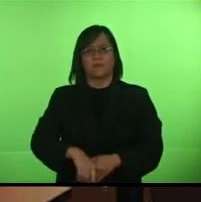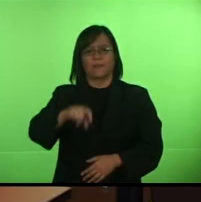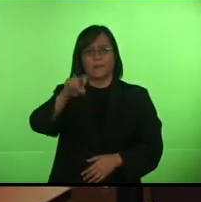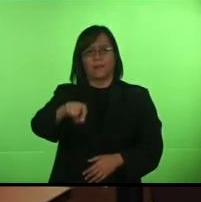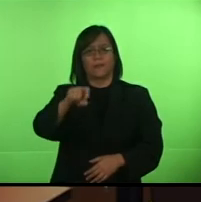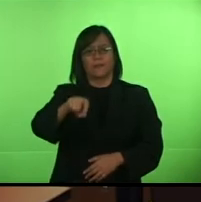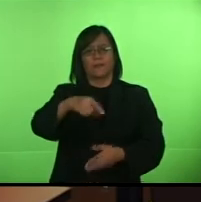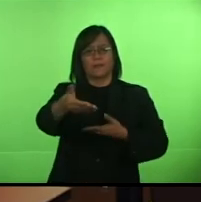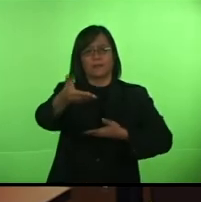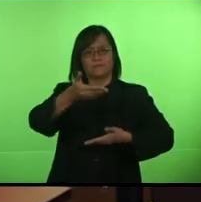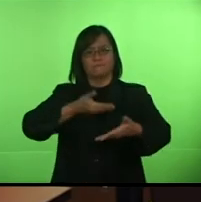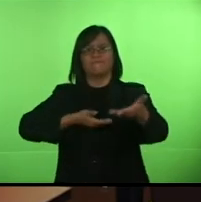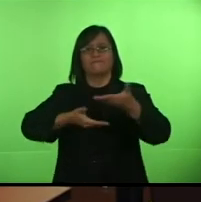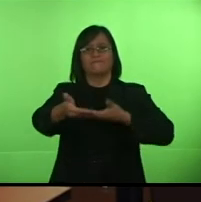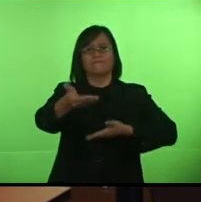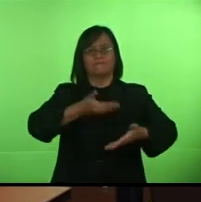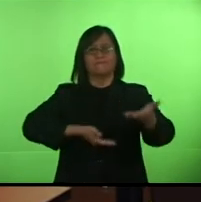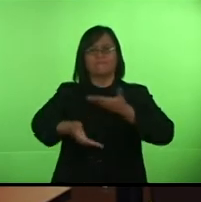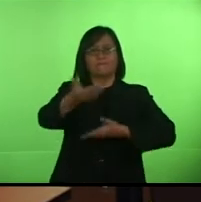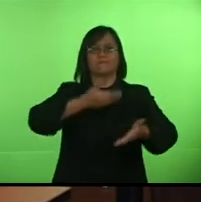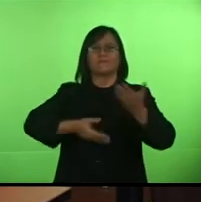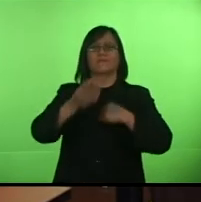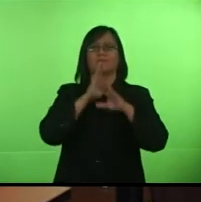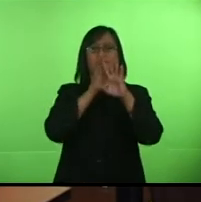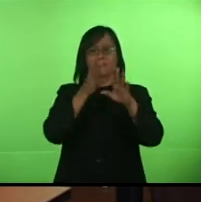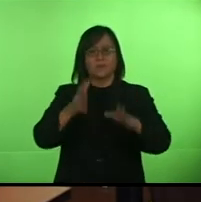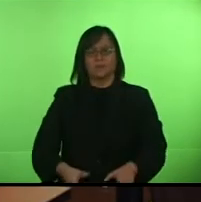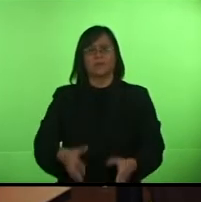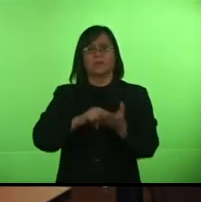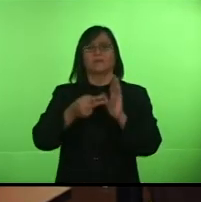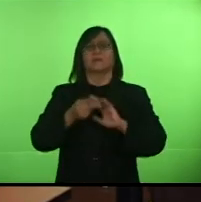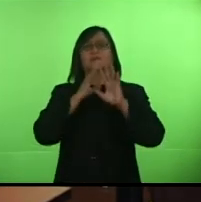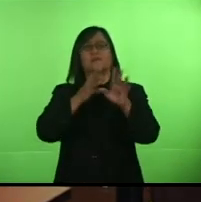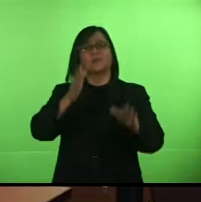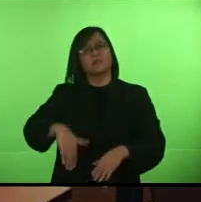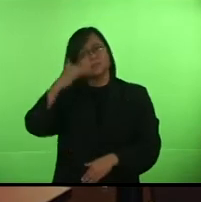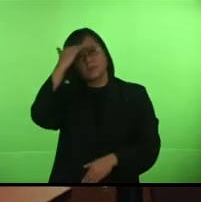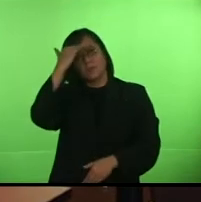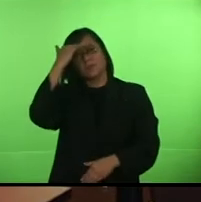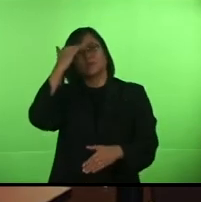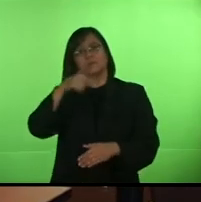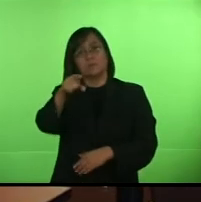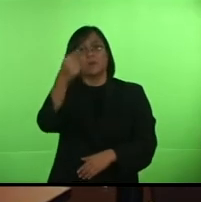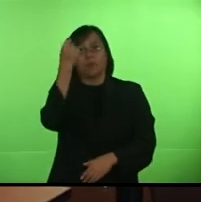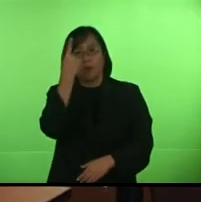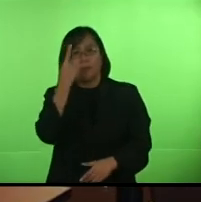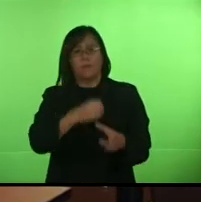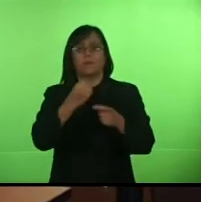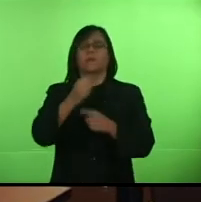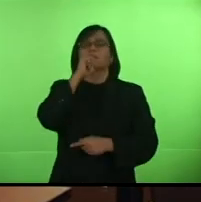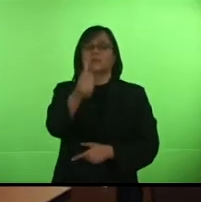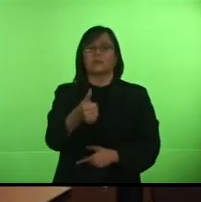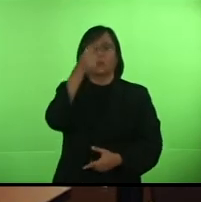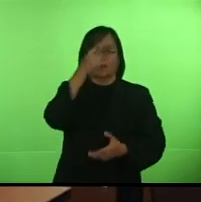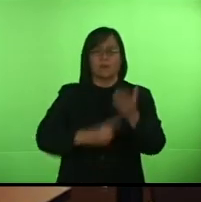you must at least give a little bit of feedback to the speaker so that the speaker knows that you actually understand what the speaker